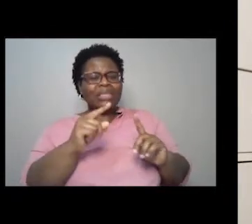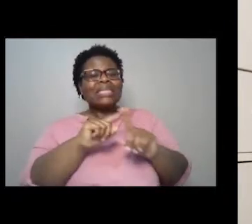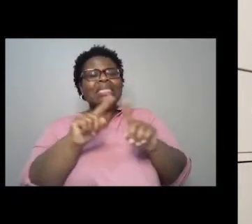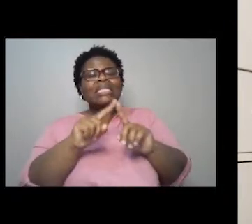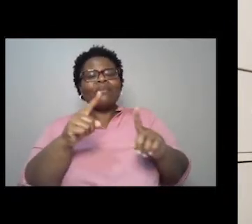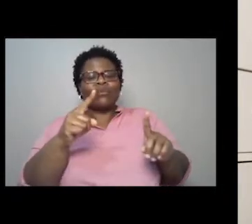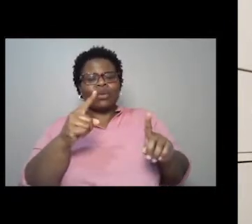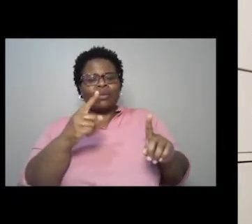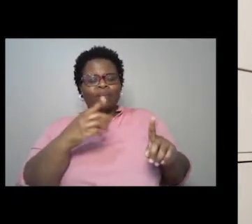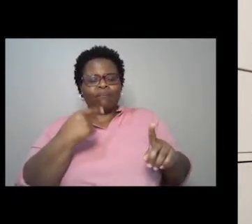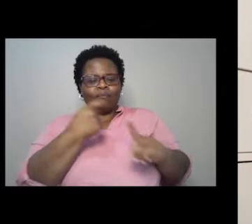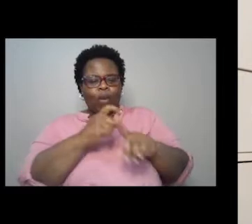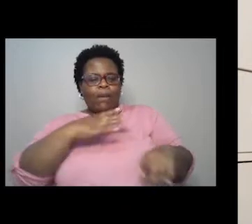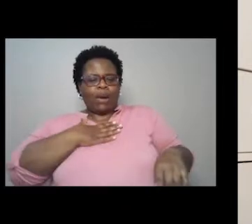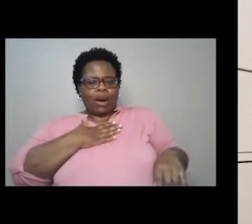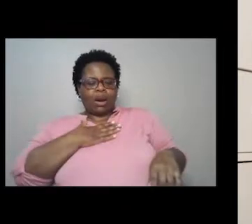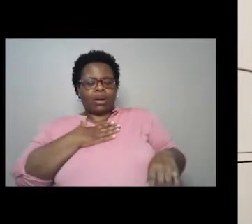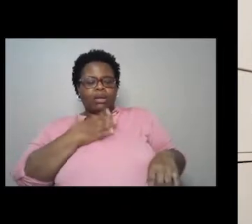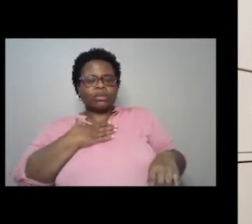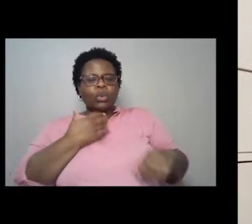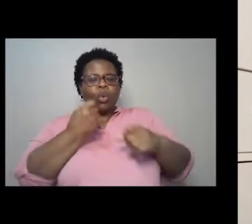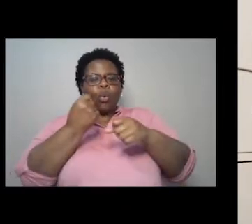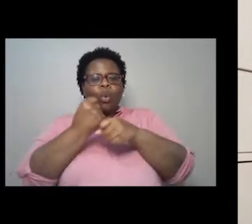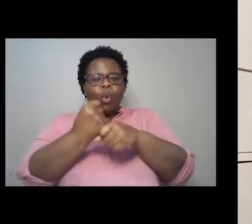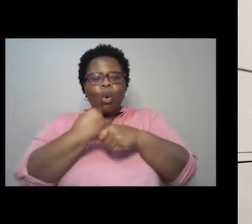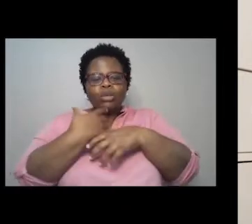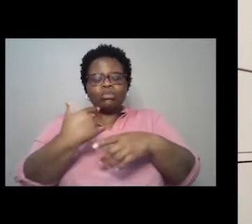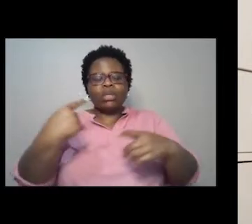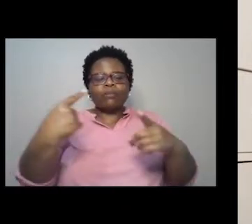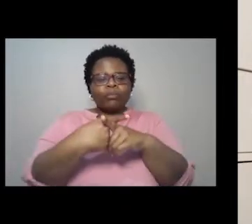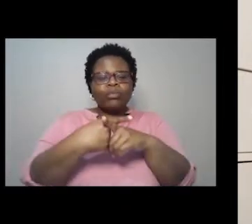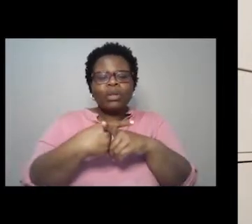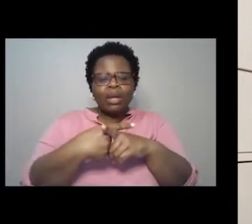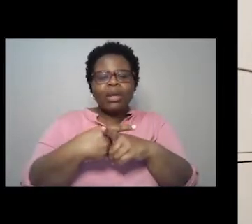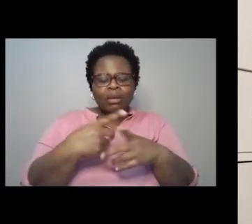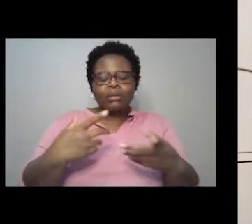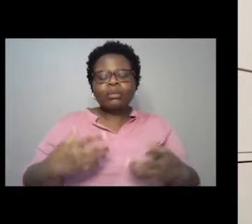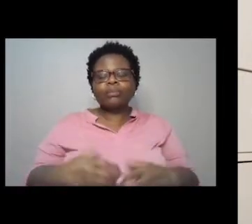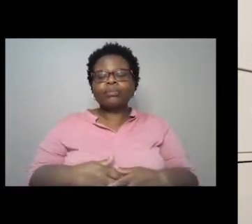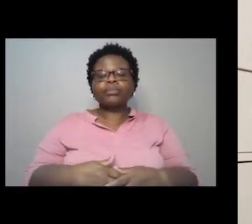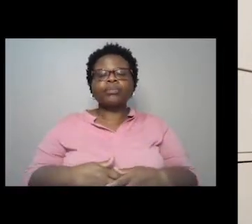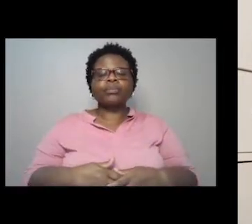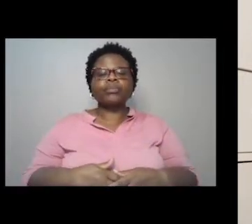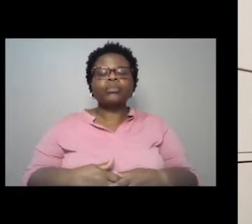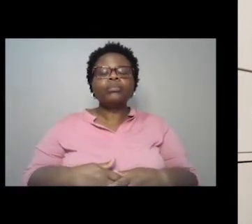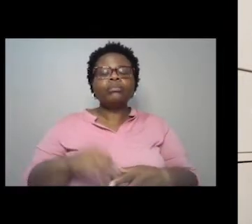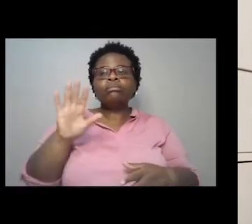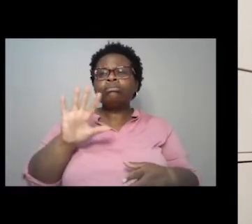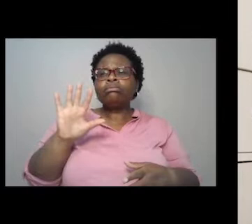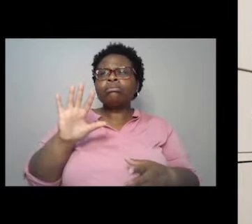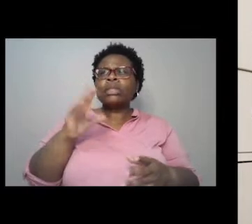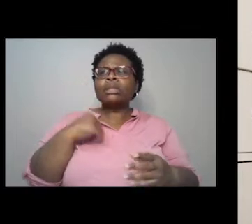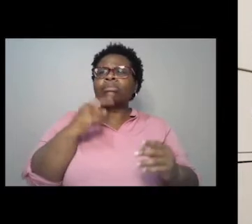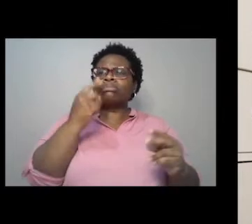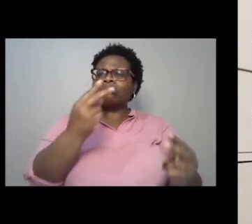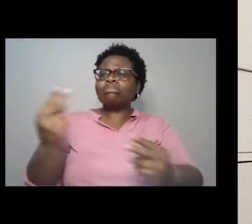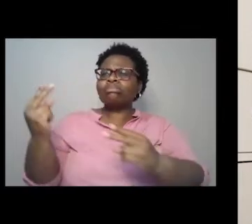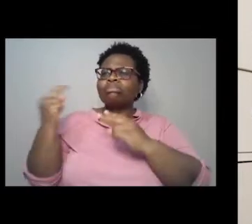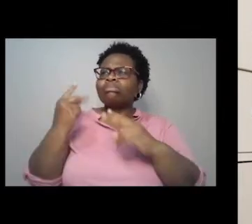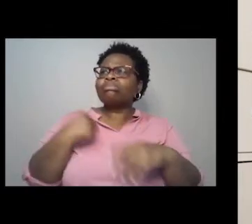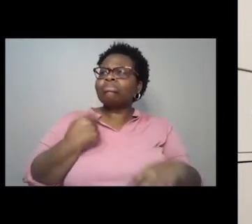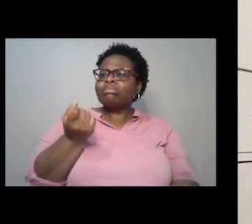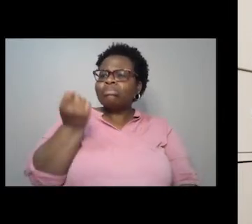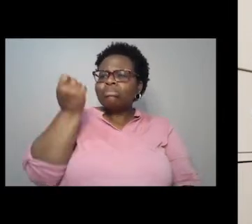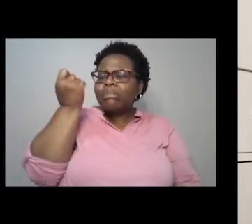caused a lot of conflicts in my life to be in a relationship with this man who didn't share my values. Looking back at that time of my